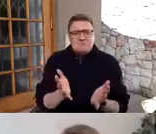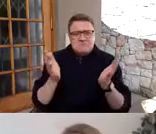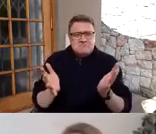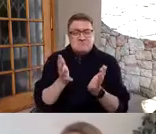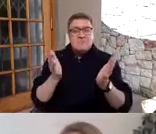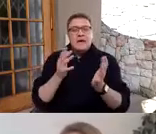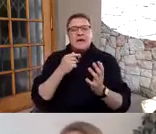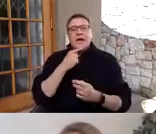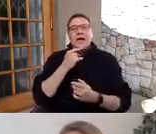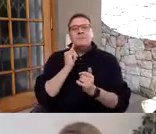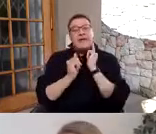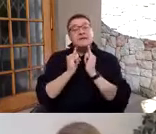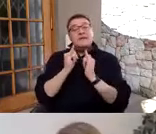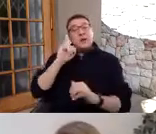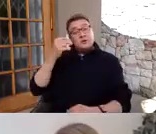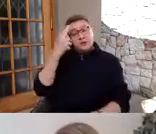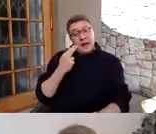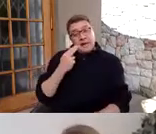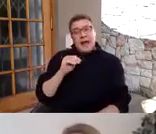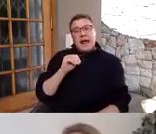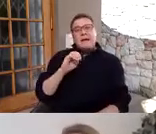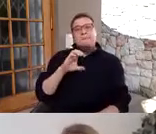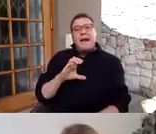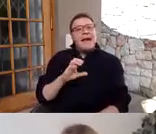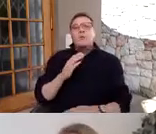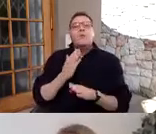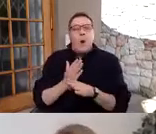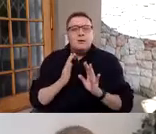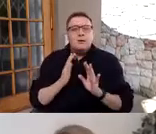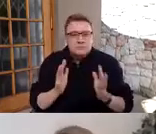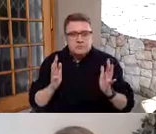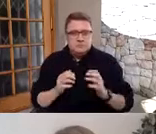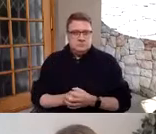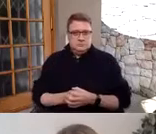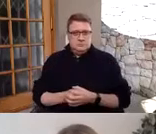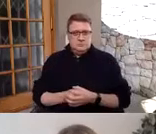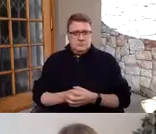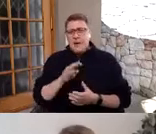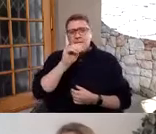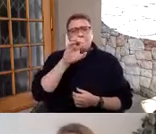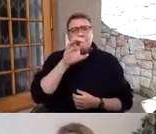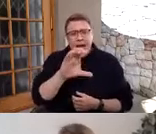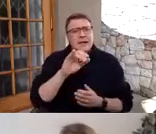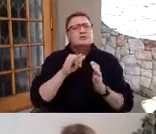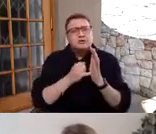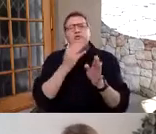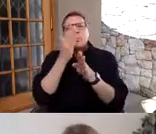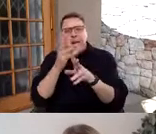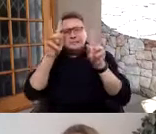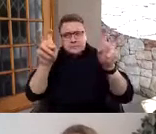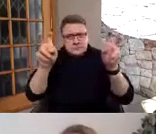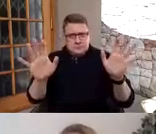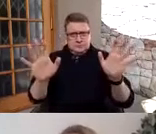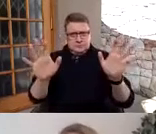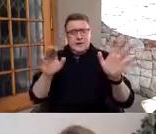here. He said, because Mac just works. And that would be quite a summary of it. But